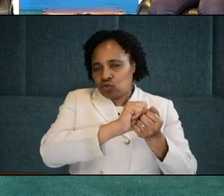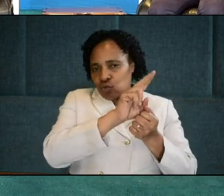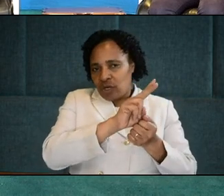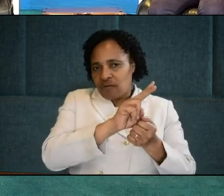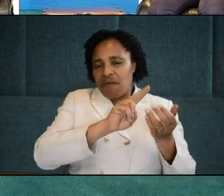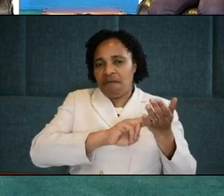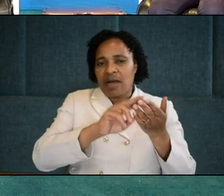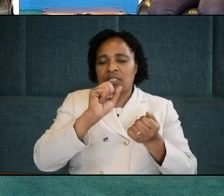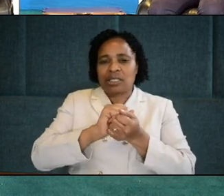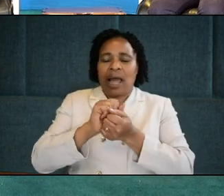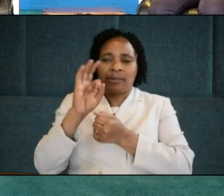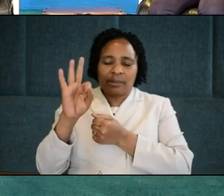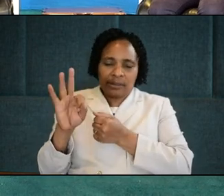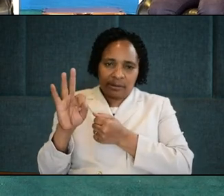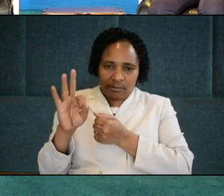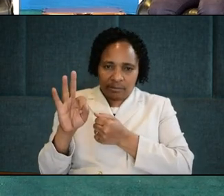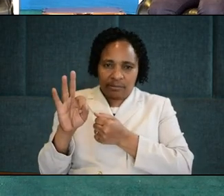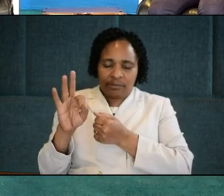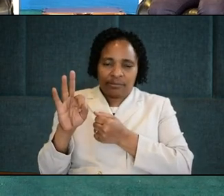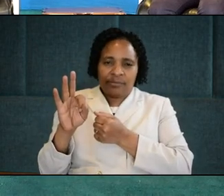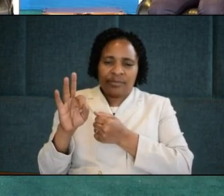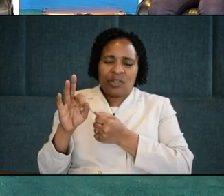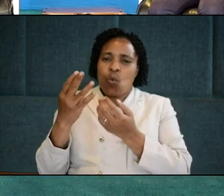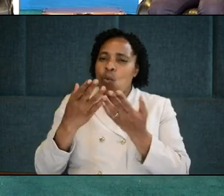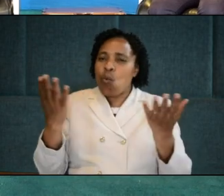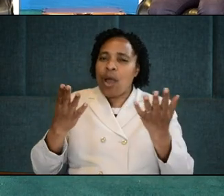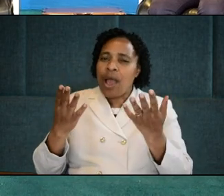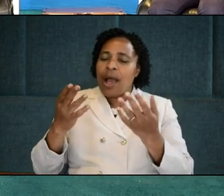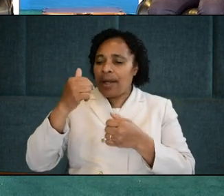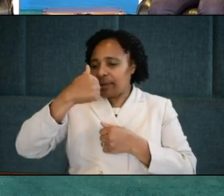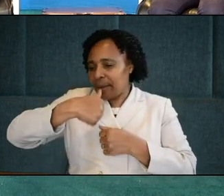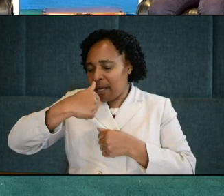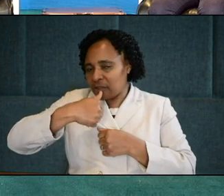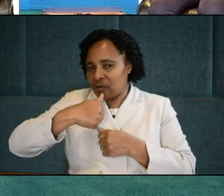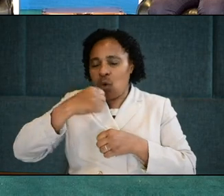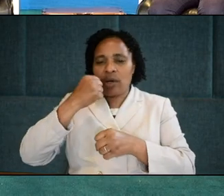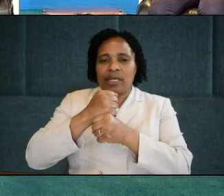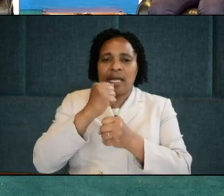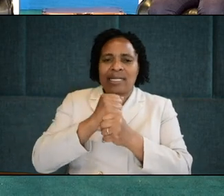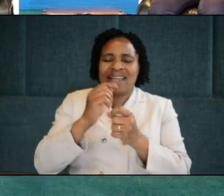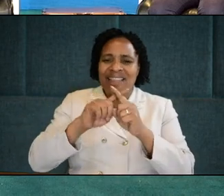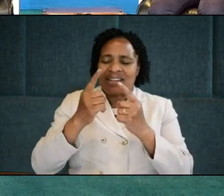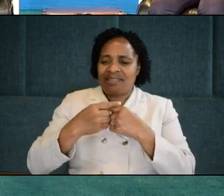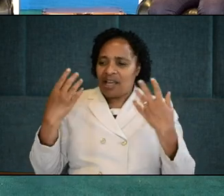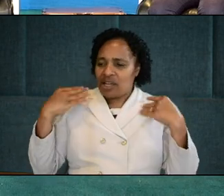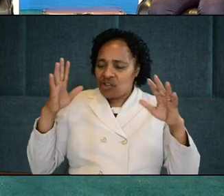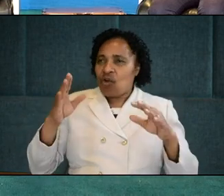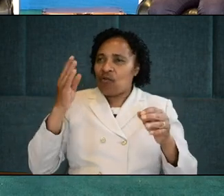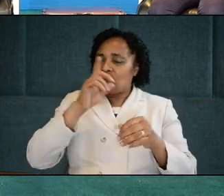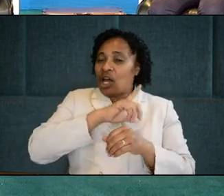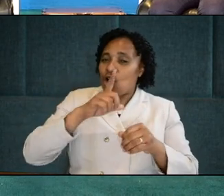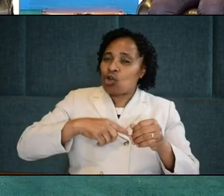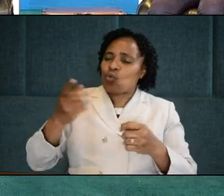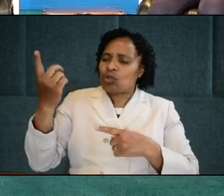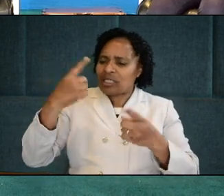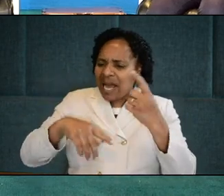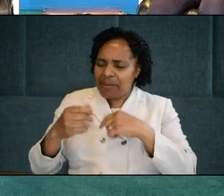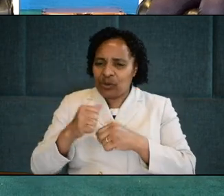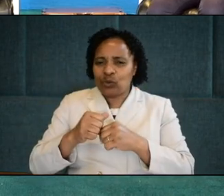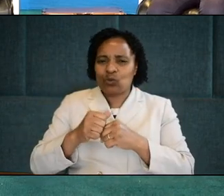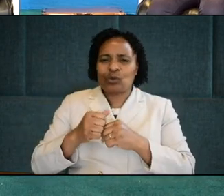12, verse 12 to 13, where the Passover was happening and the angel of death was coming to the city to kill every